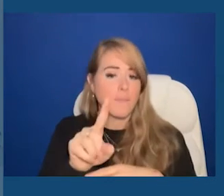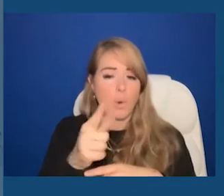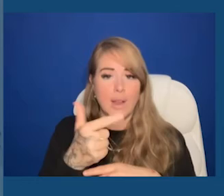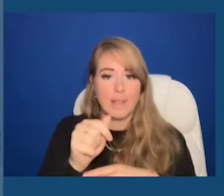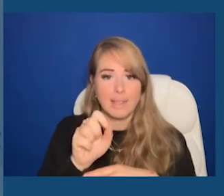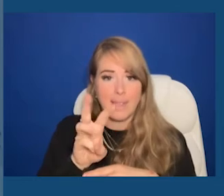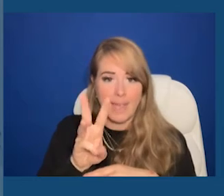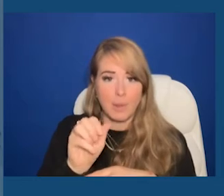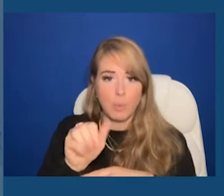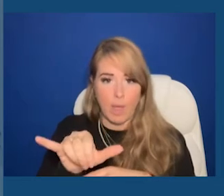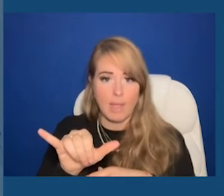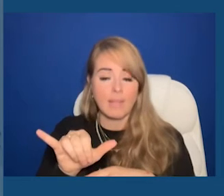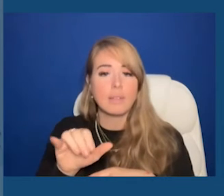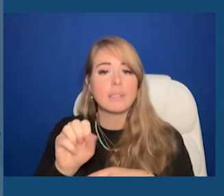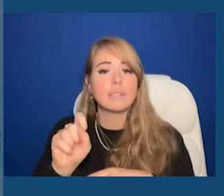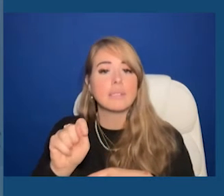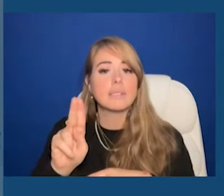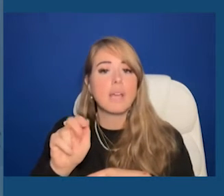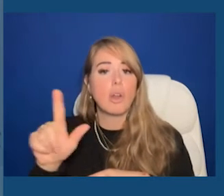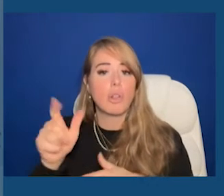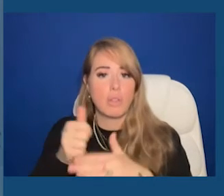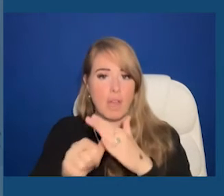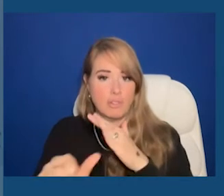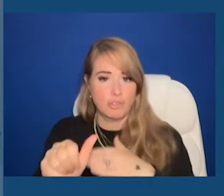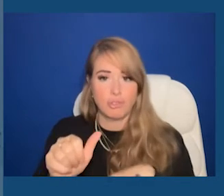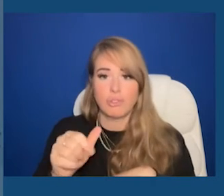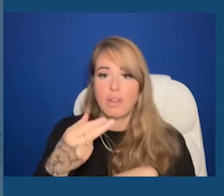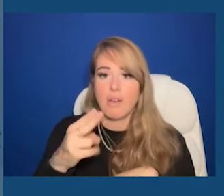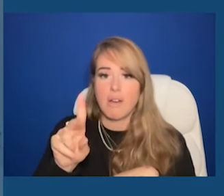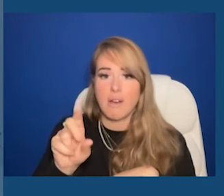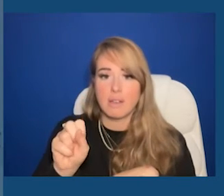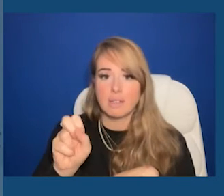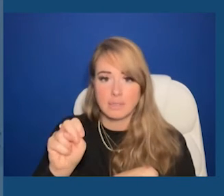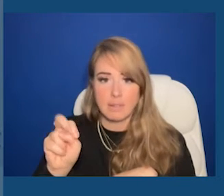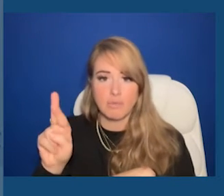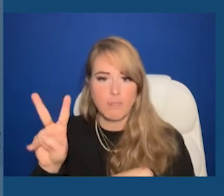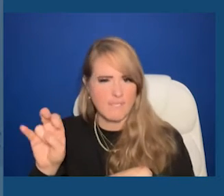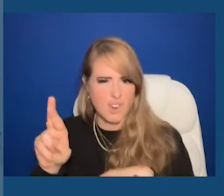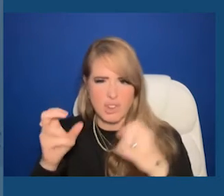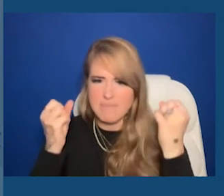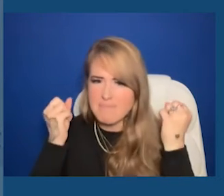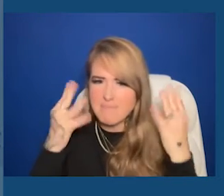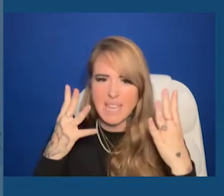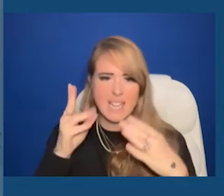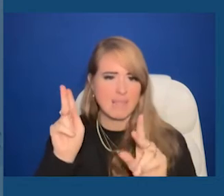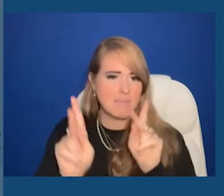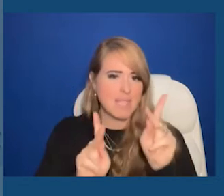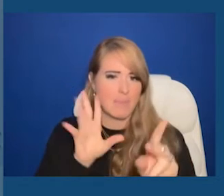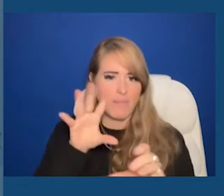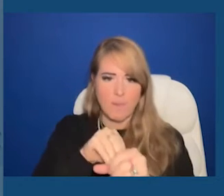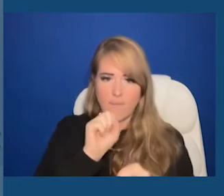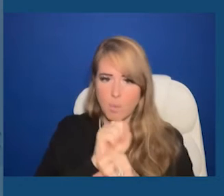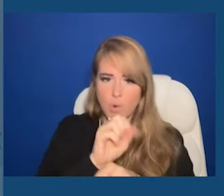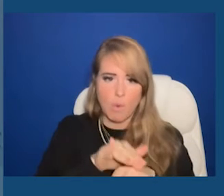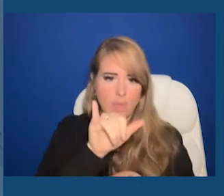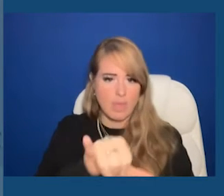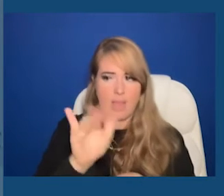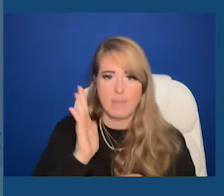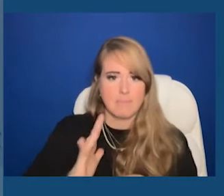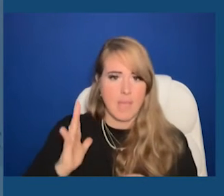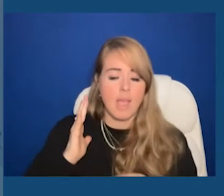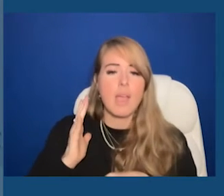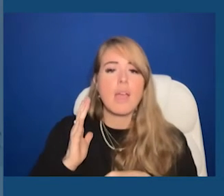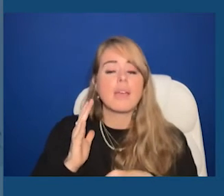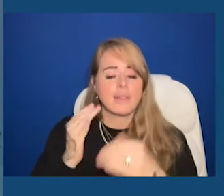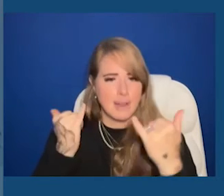Hudson River. How many governors and mayors tried to get that done in the past? It's getting done. Thank you, Joe Biden and